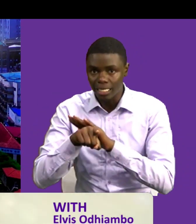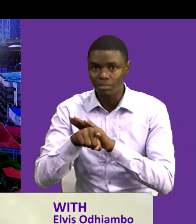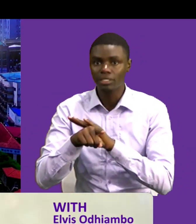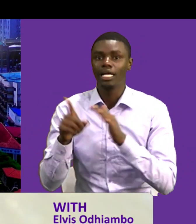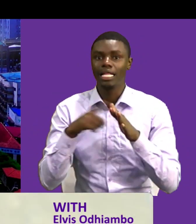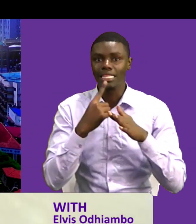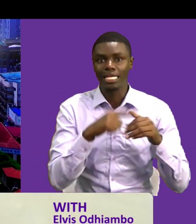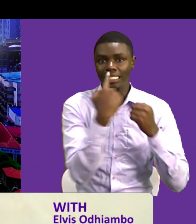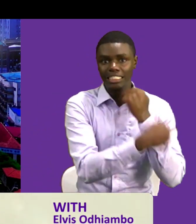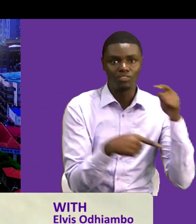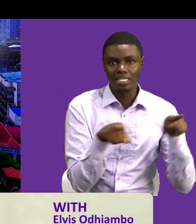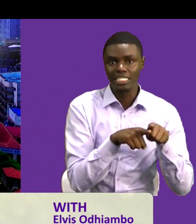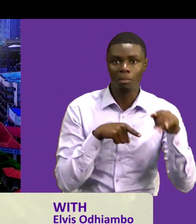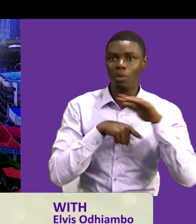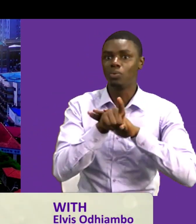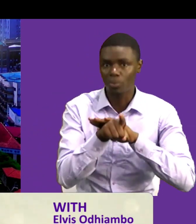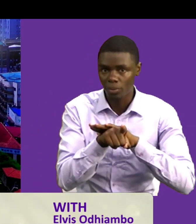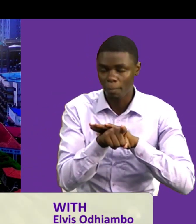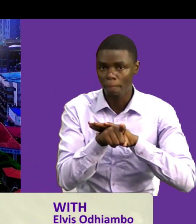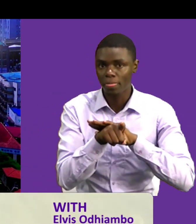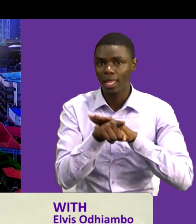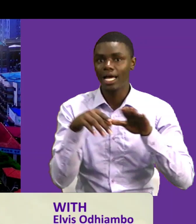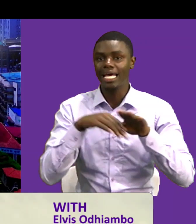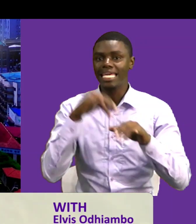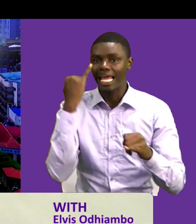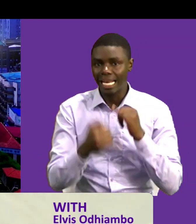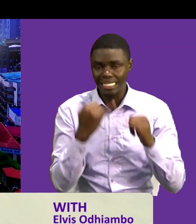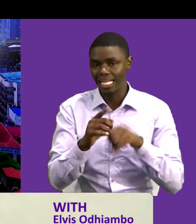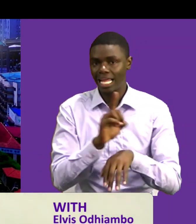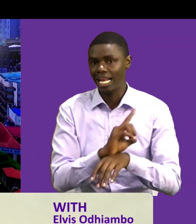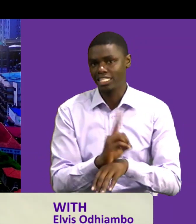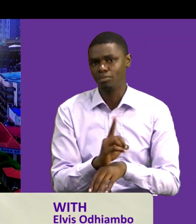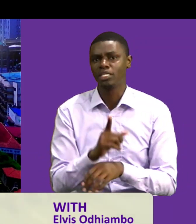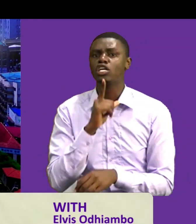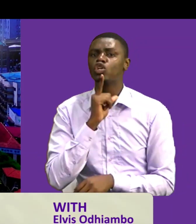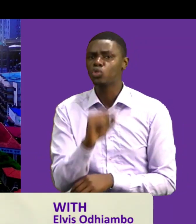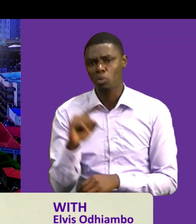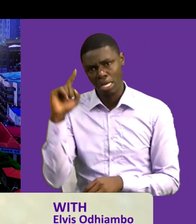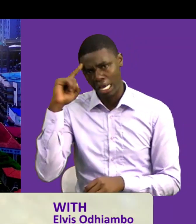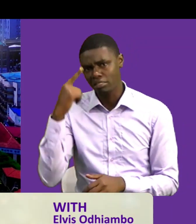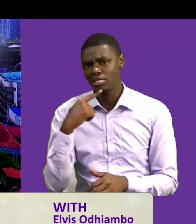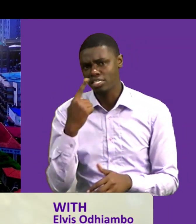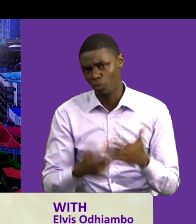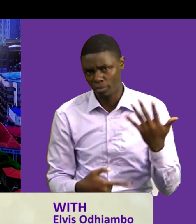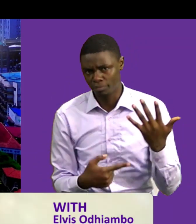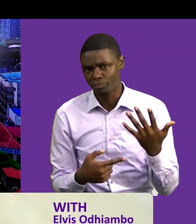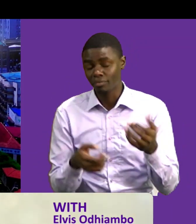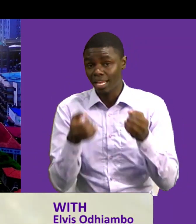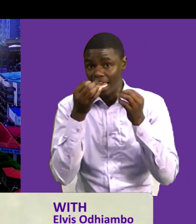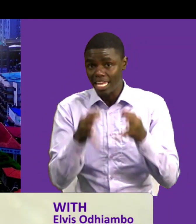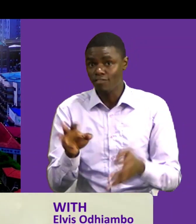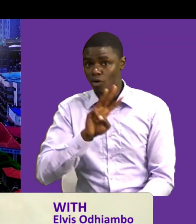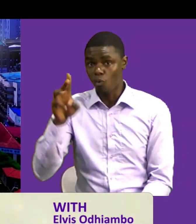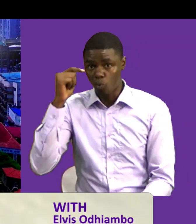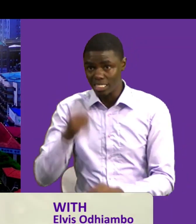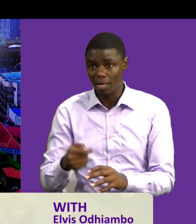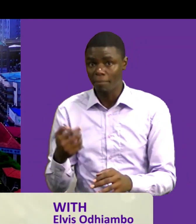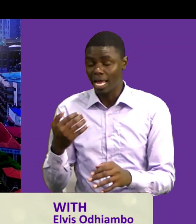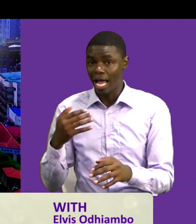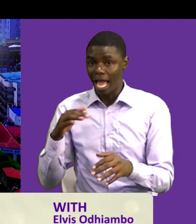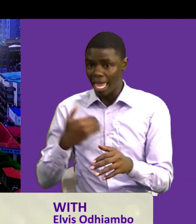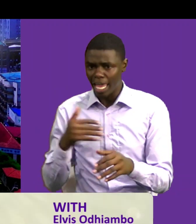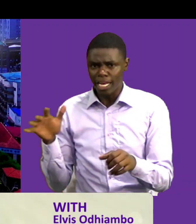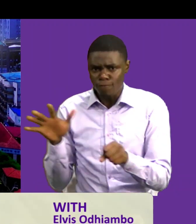then Sheffield United again equalized in the last minute. So I will say that if West Ham had all their